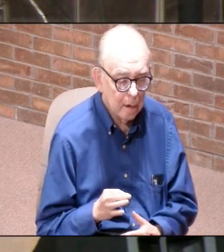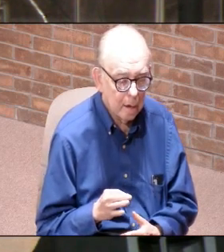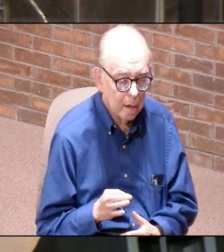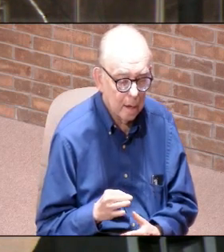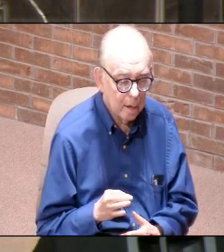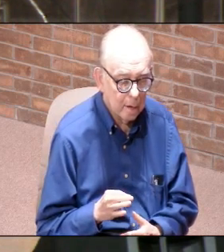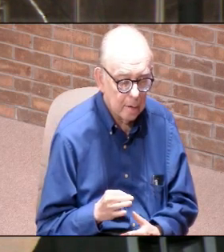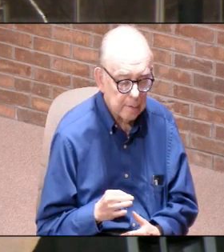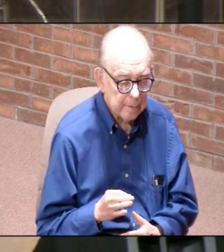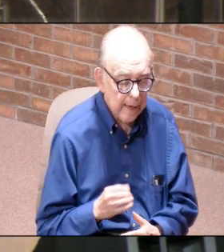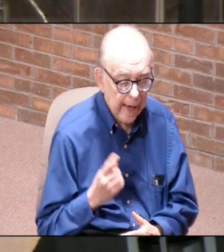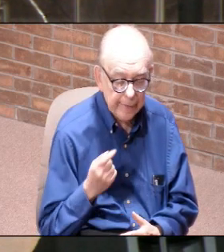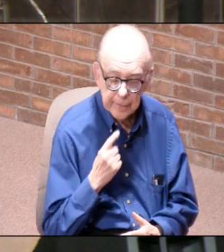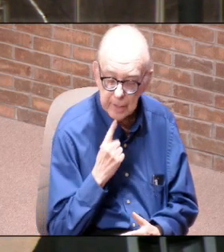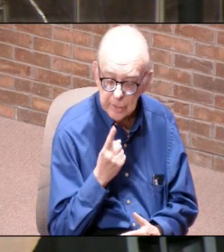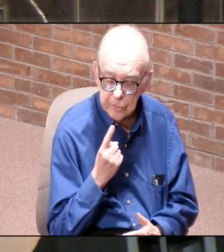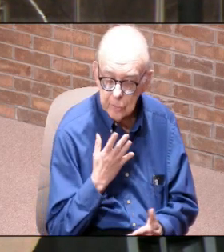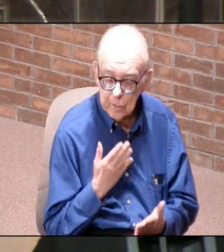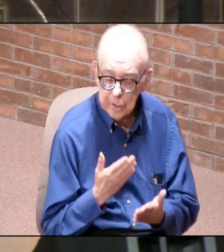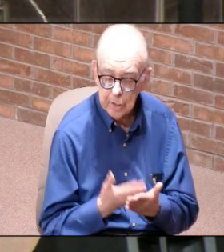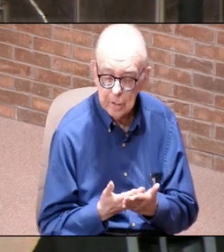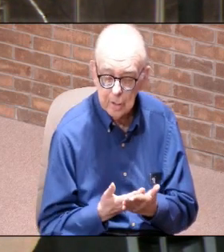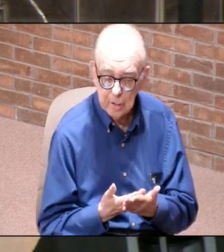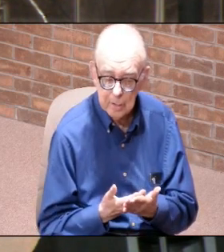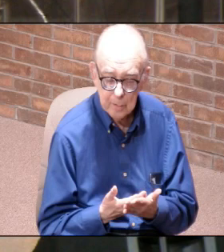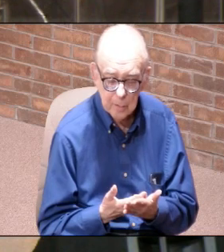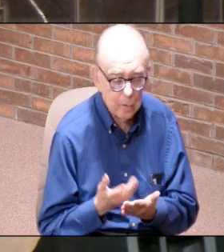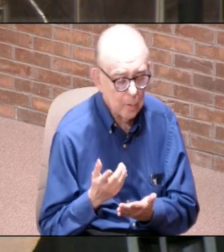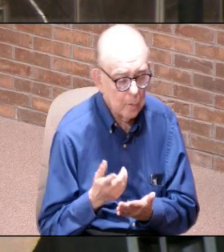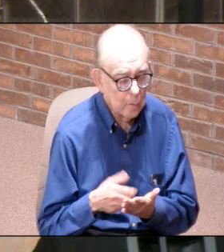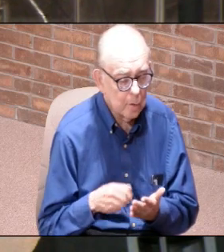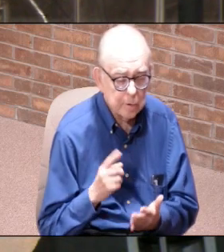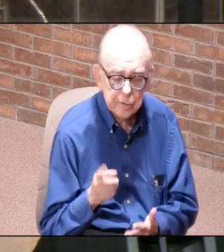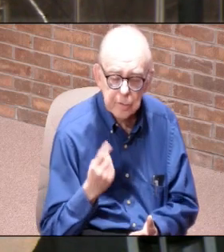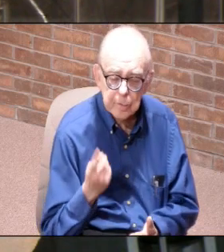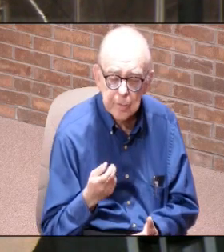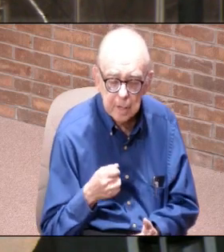I think this is very good. What do you think?